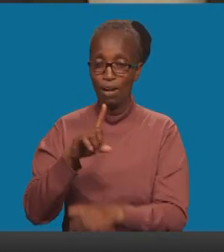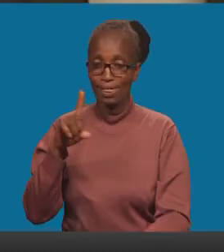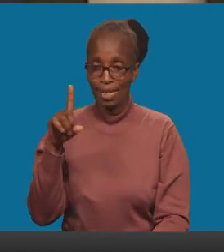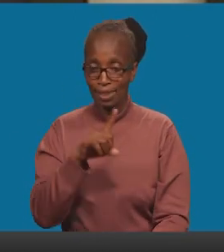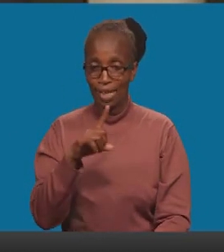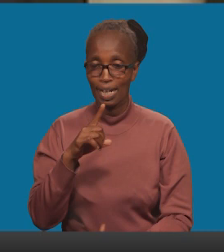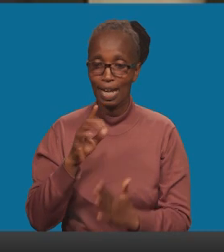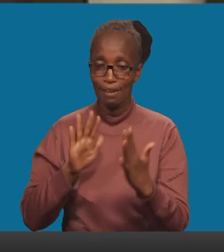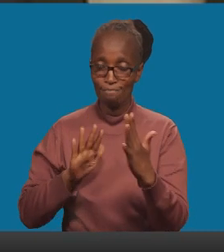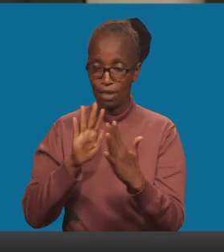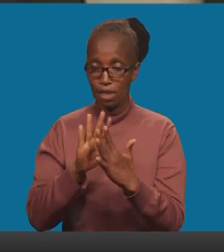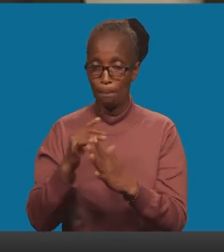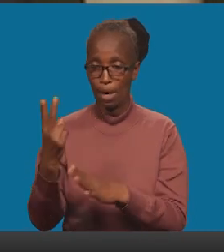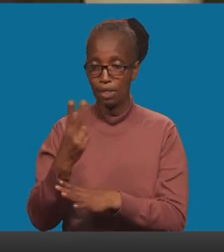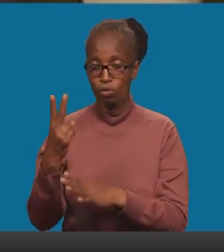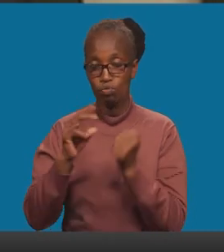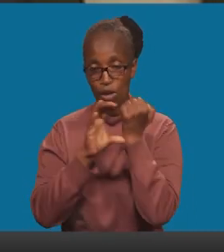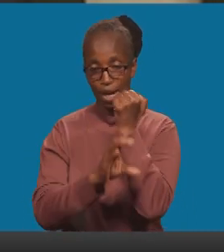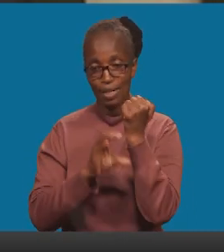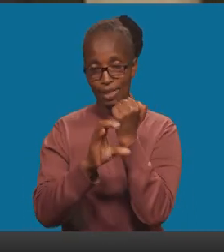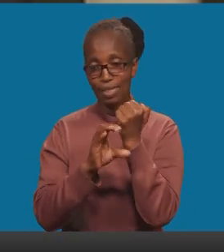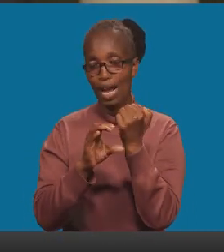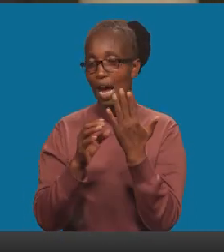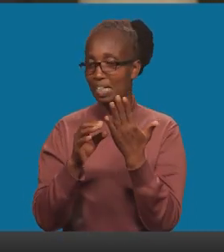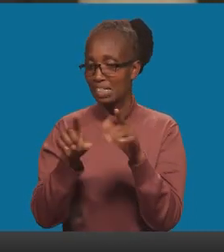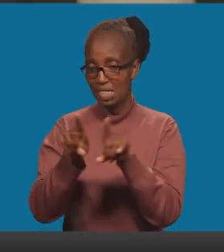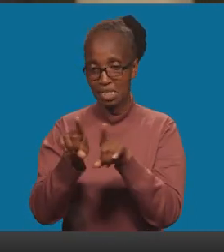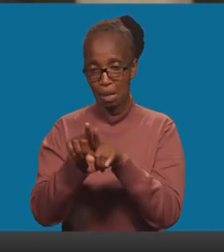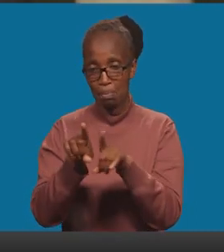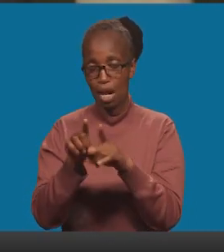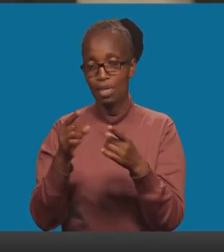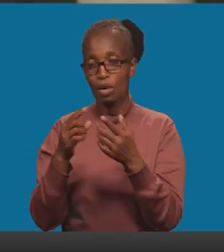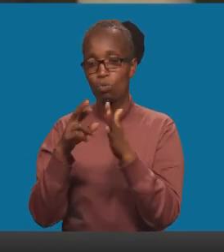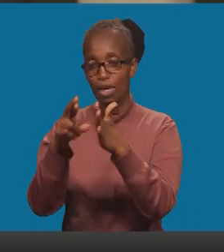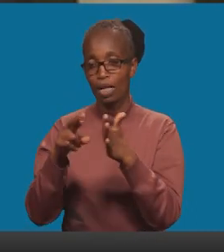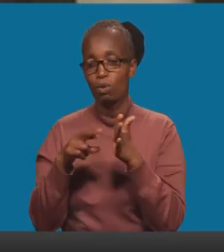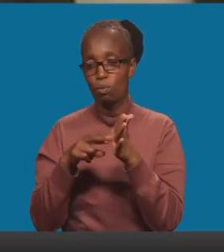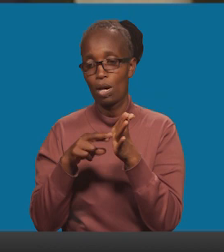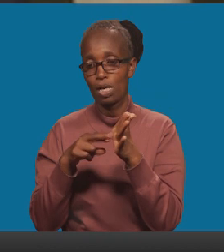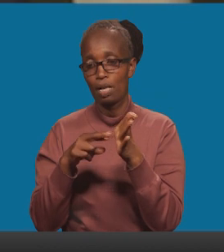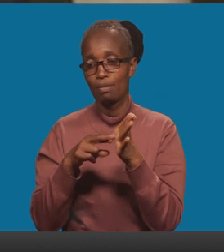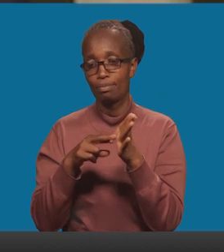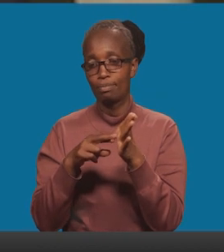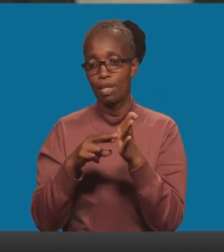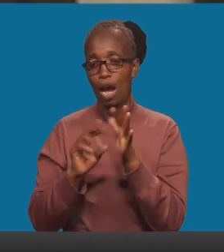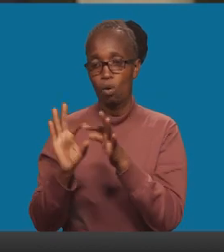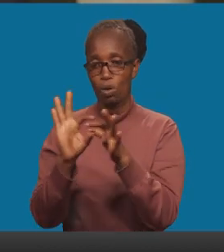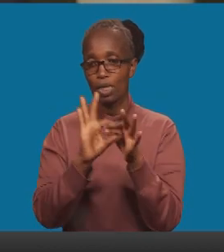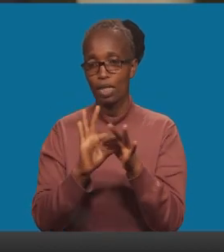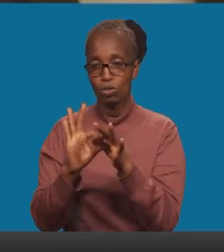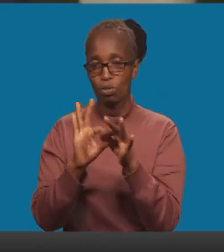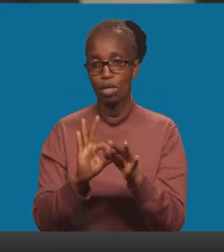faced by our two countries are transnational in nature and require coordinated and